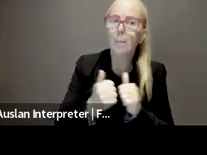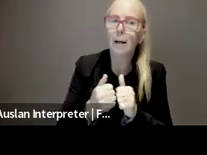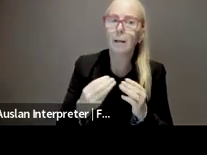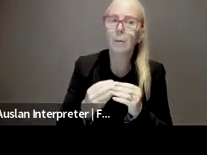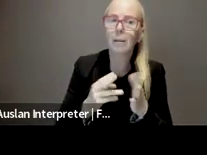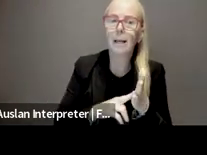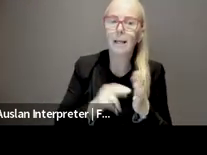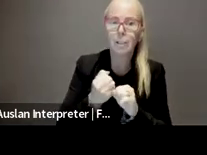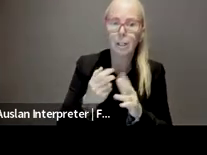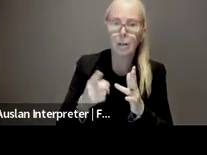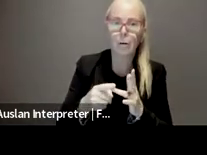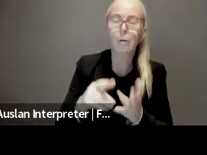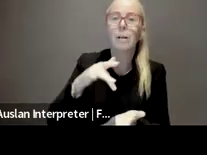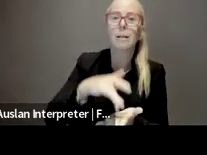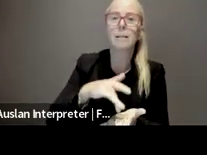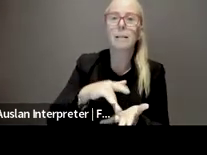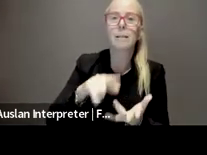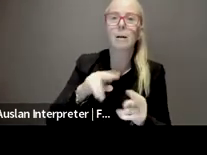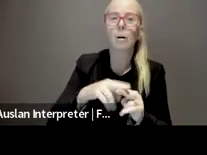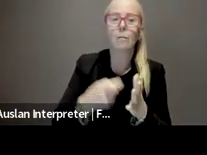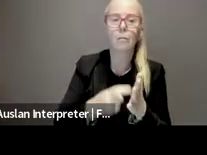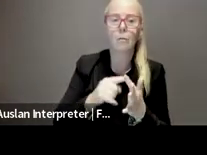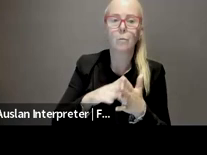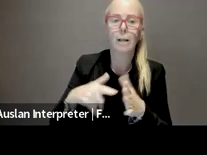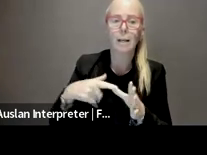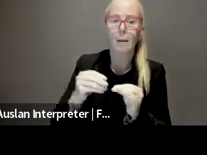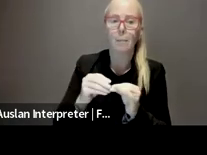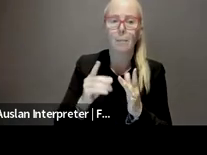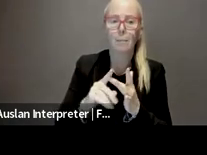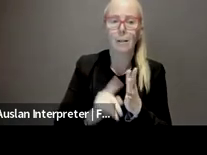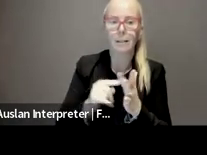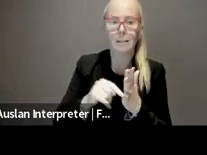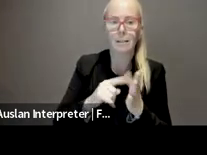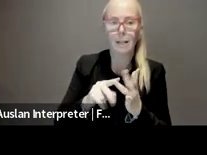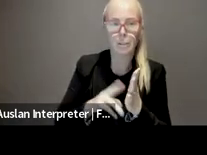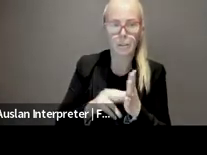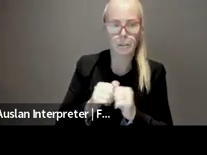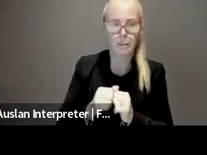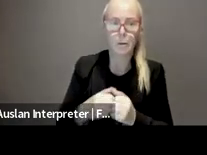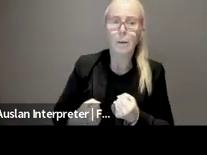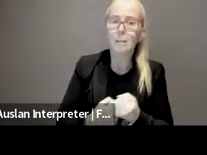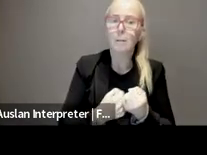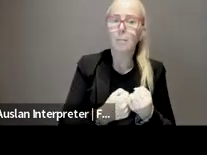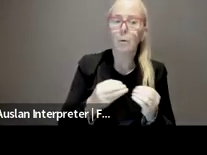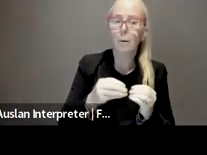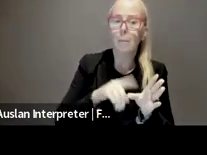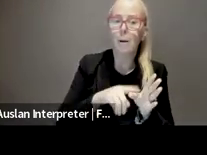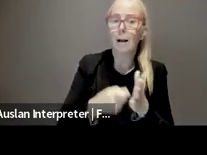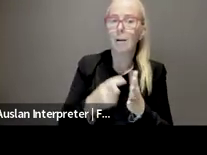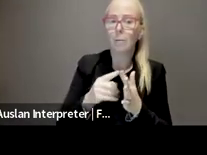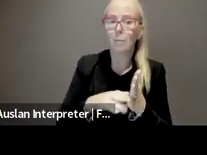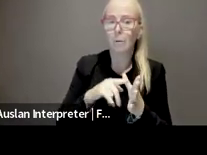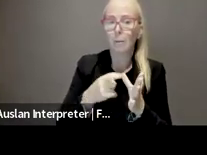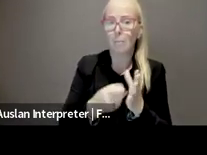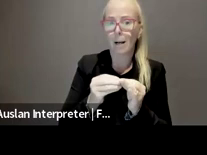Rehabilitation of the Paralyzed. We are supported by Remarkable and NVIDIA Inception program. Our next milestones will be launch